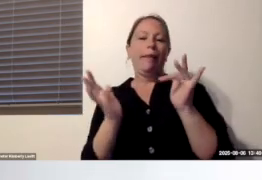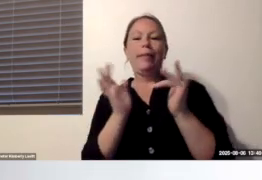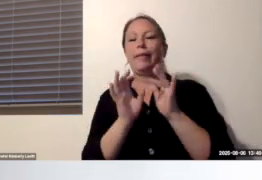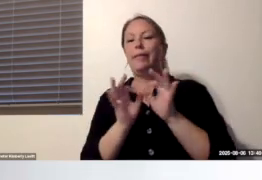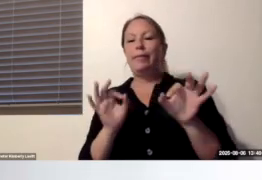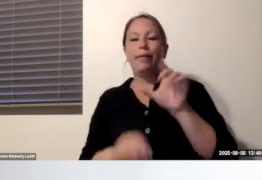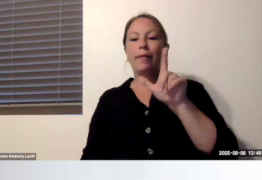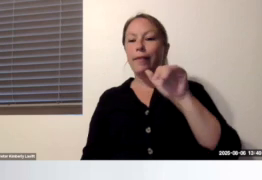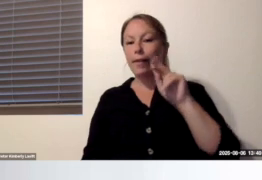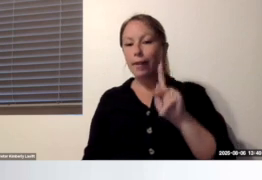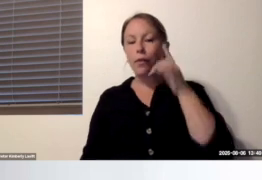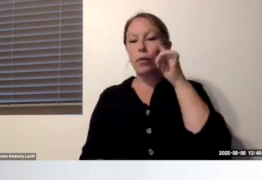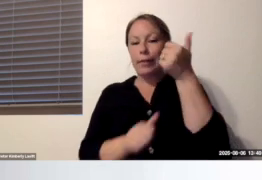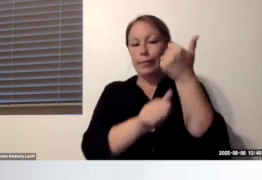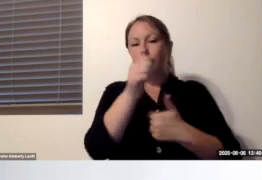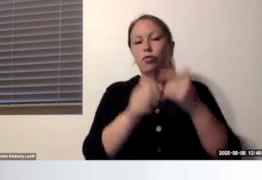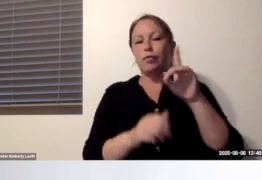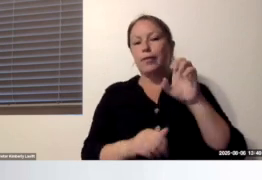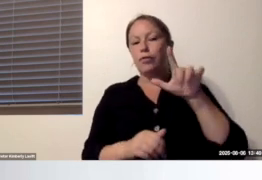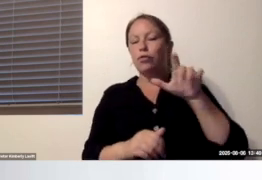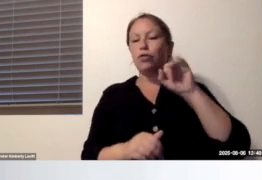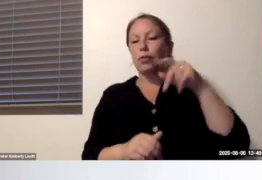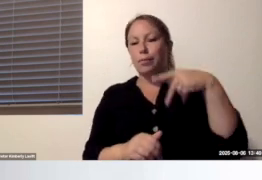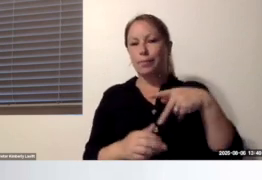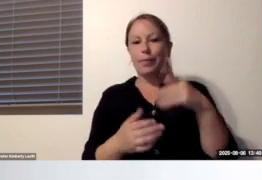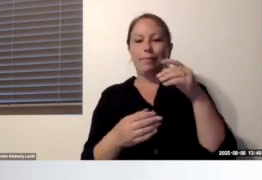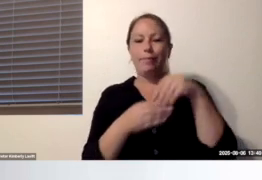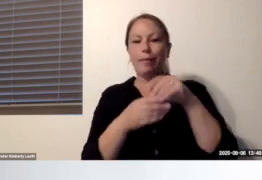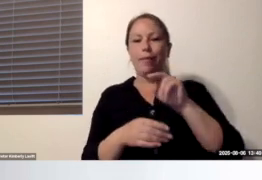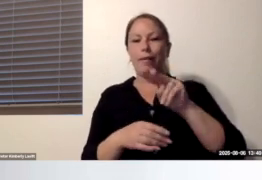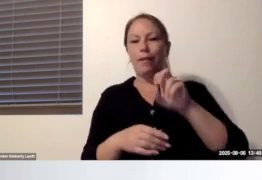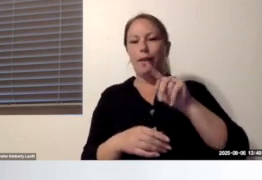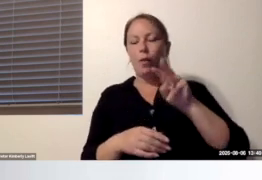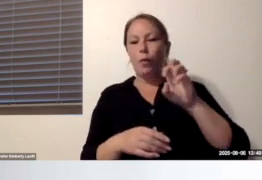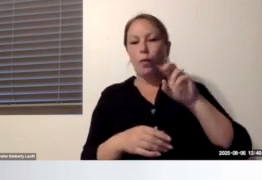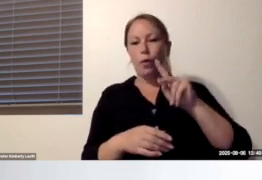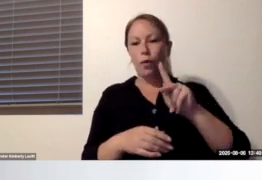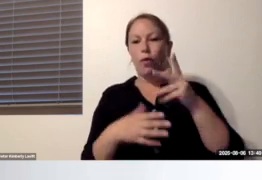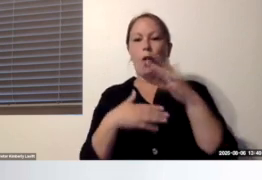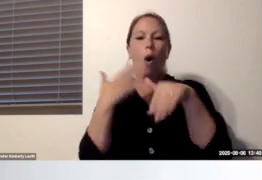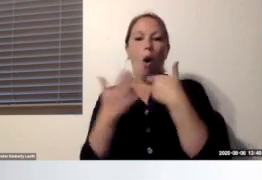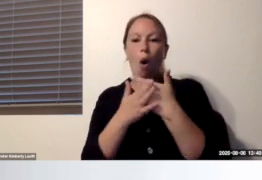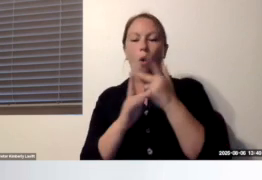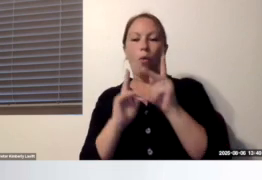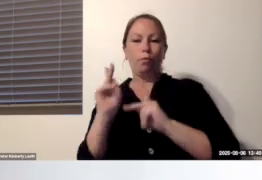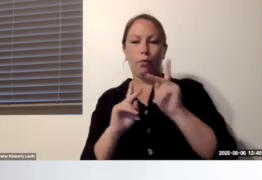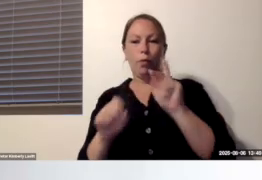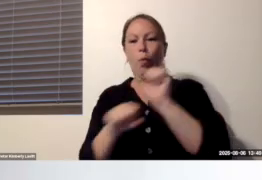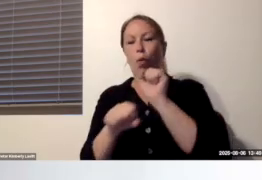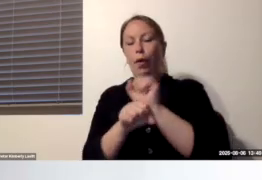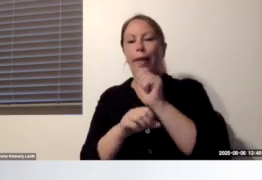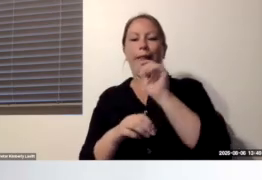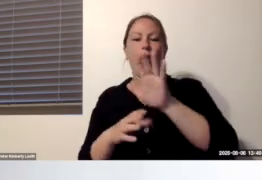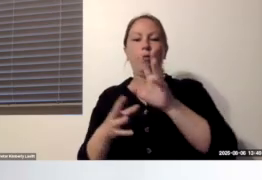for the dealerships that are within the network. And so please do note that all administrators are currently working on expanding their dealership network.